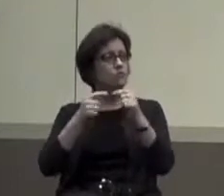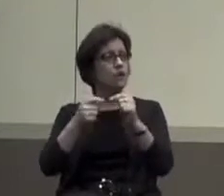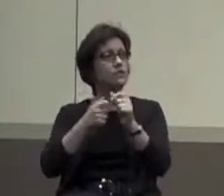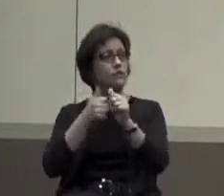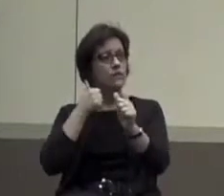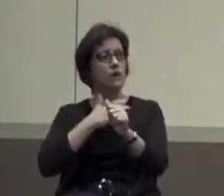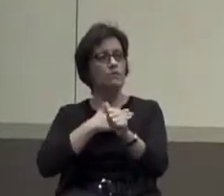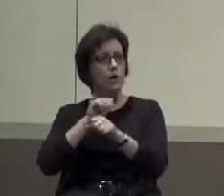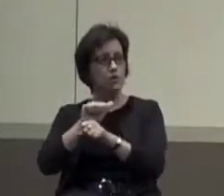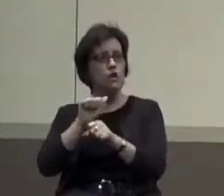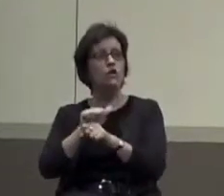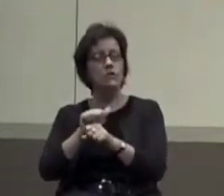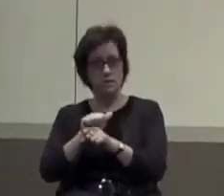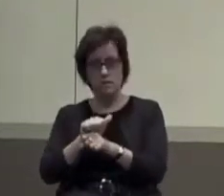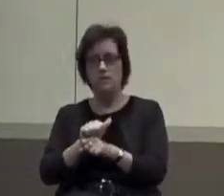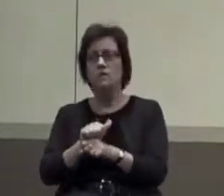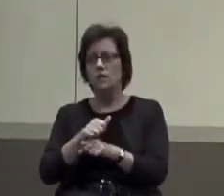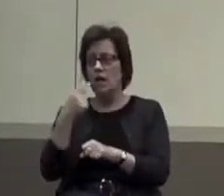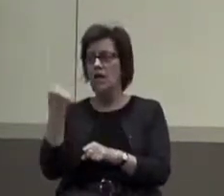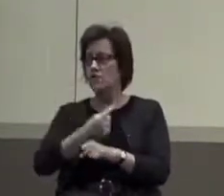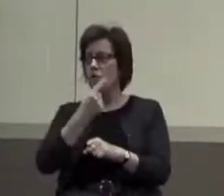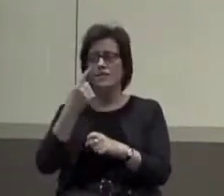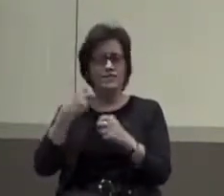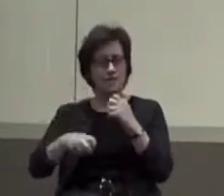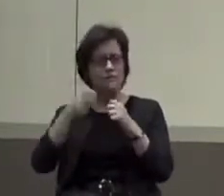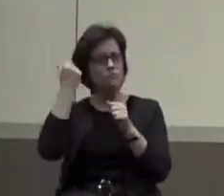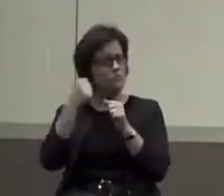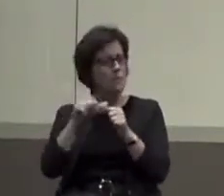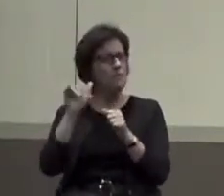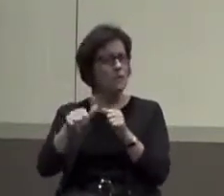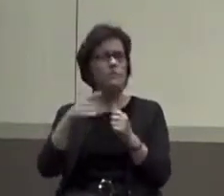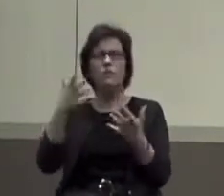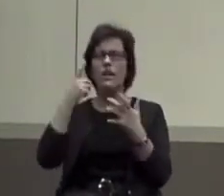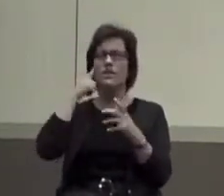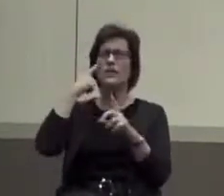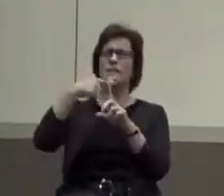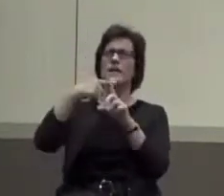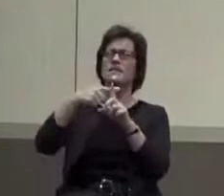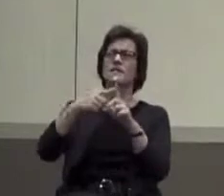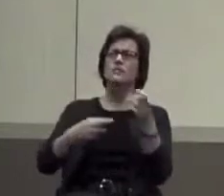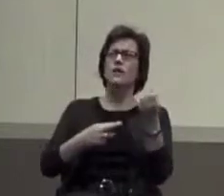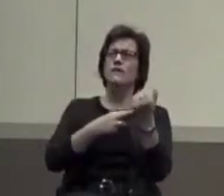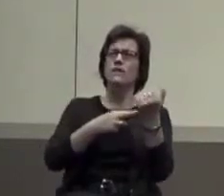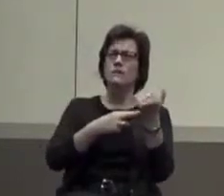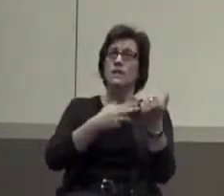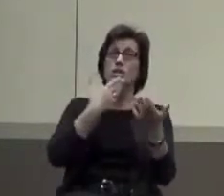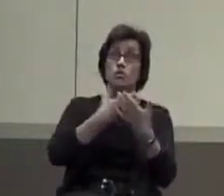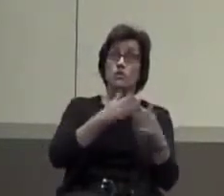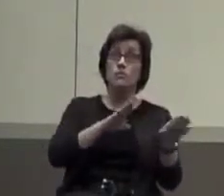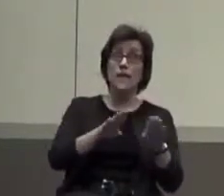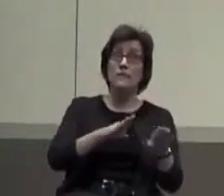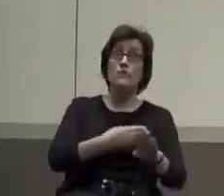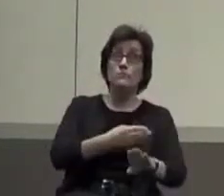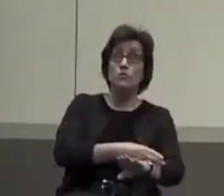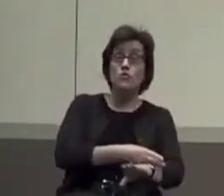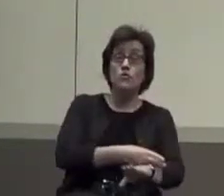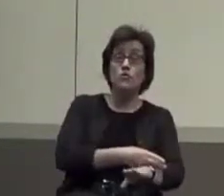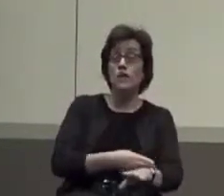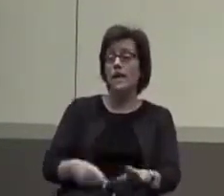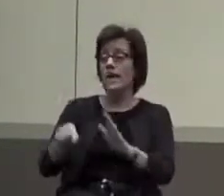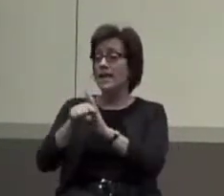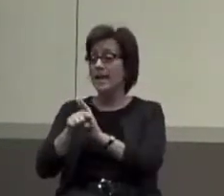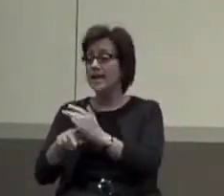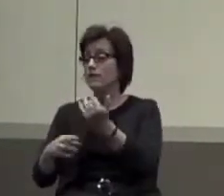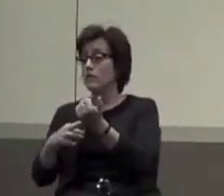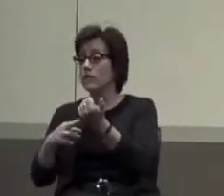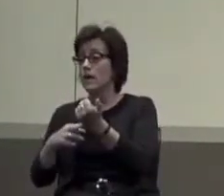It's always really hard to remember that because we want to think that positive reinforcement means good behavior improves and negative reinforcement means